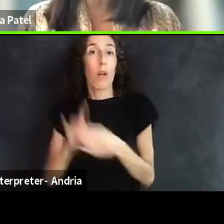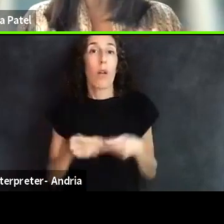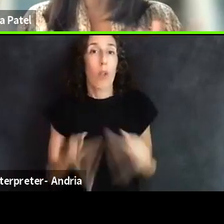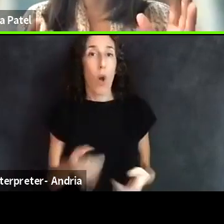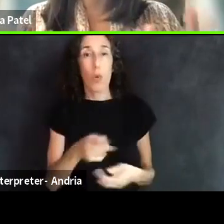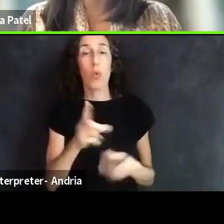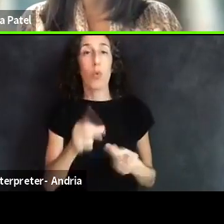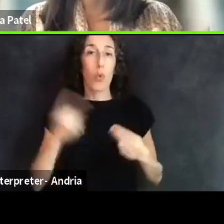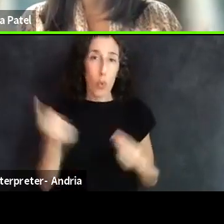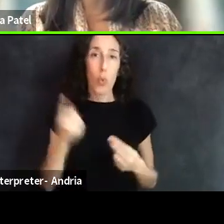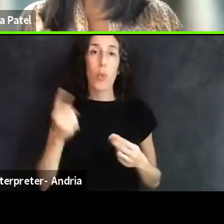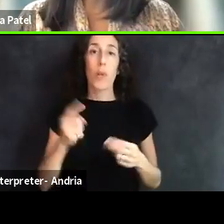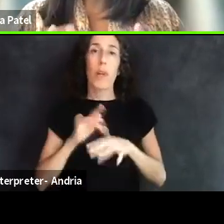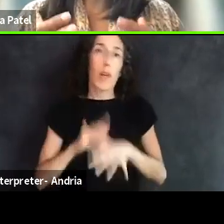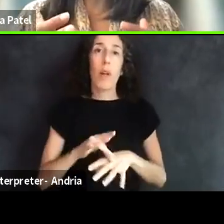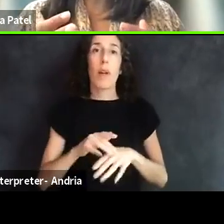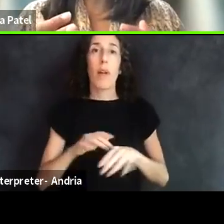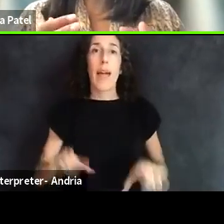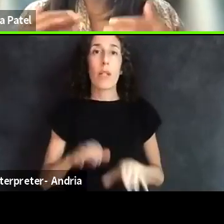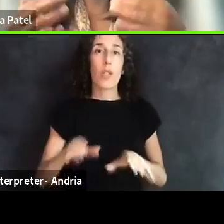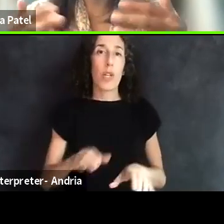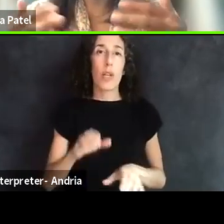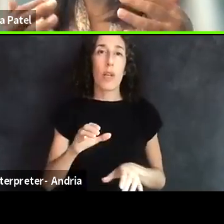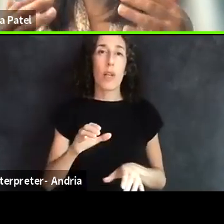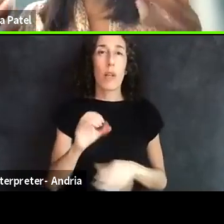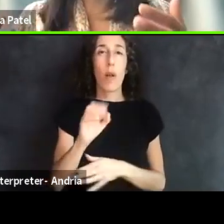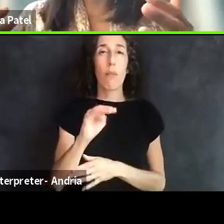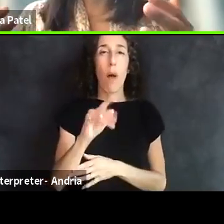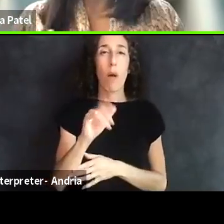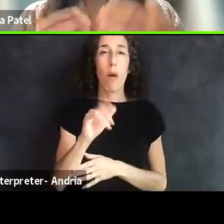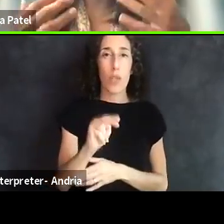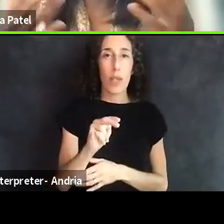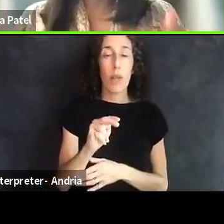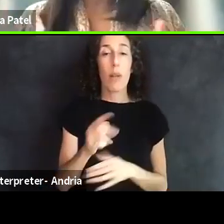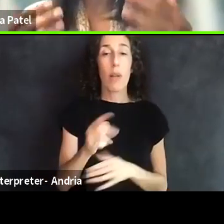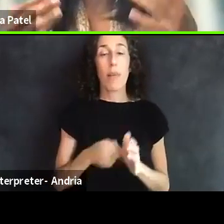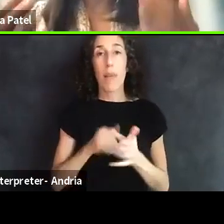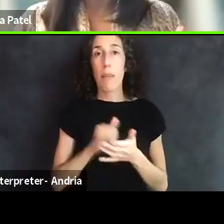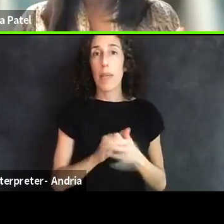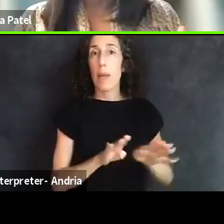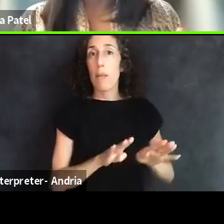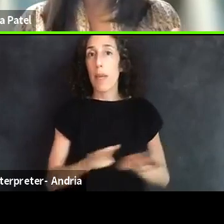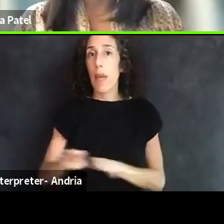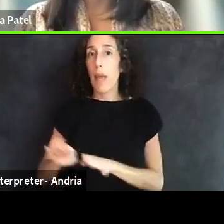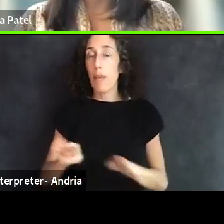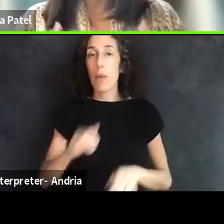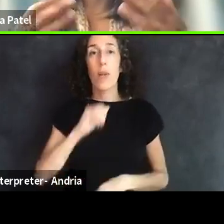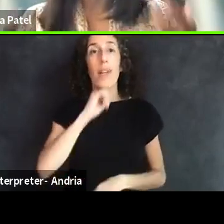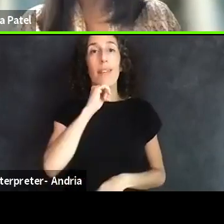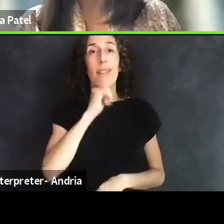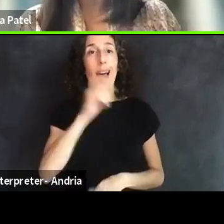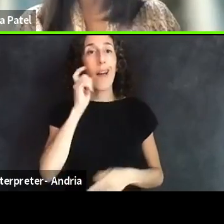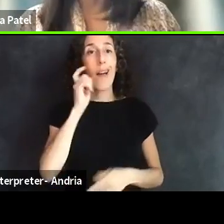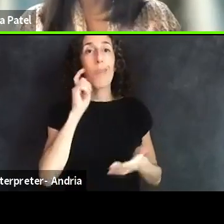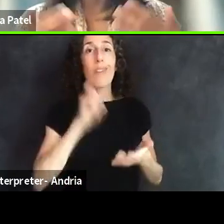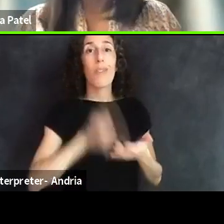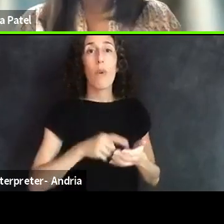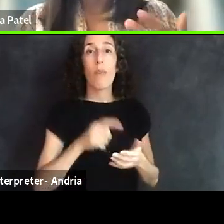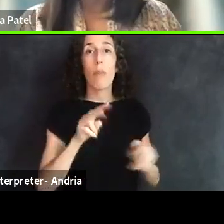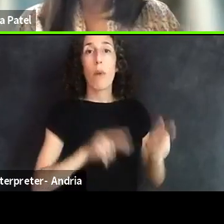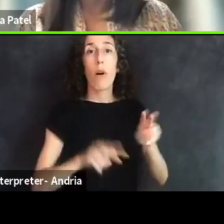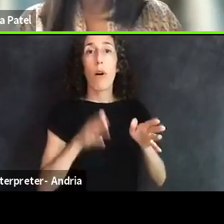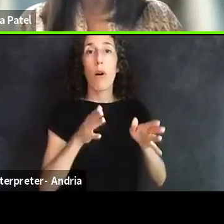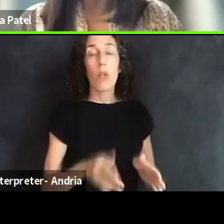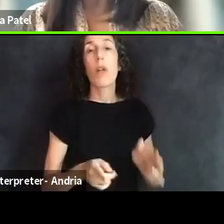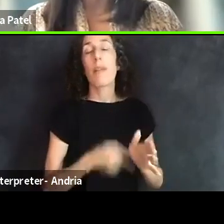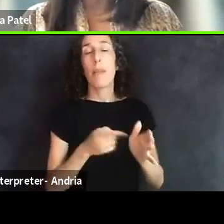are not just behaviors that you can always see. They're not overt observable behaviors. There are also, and important